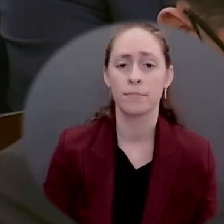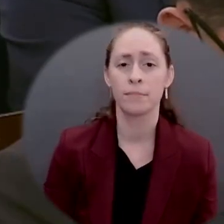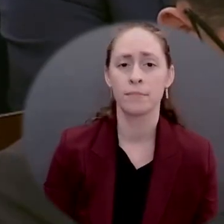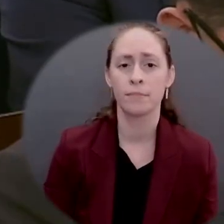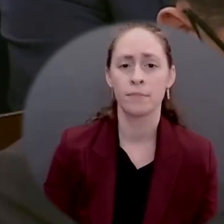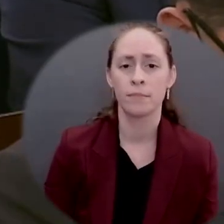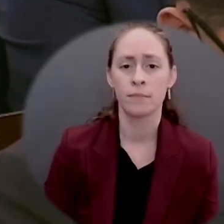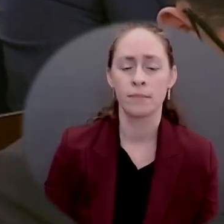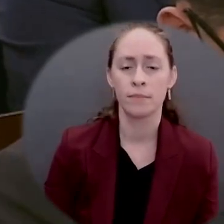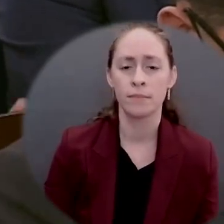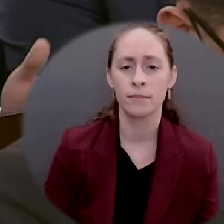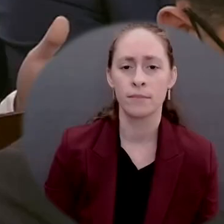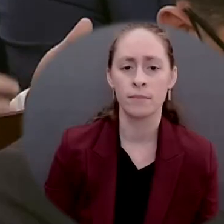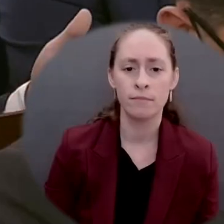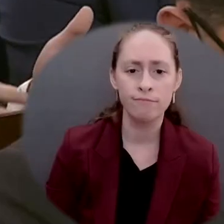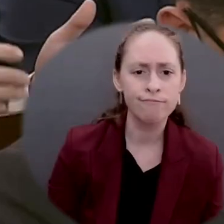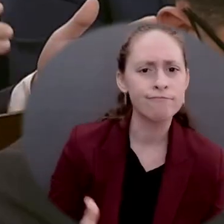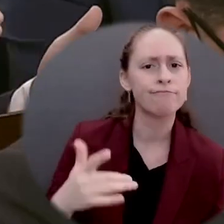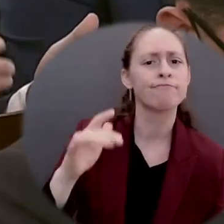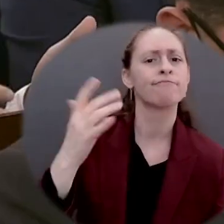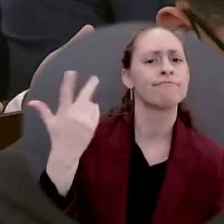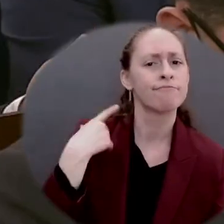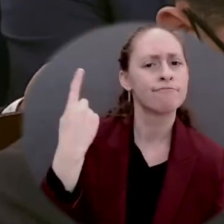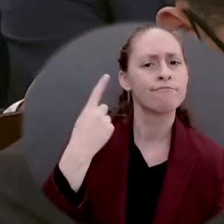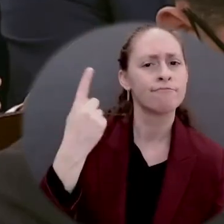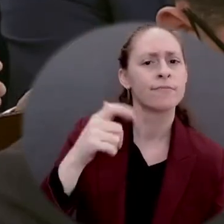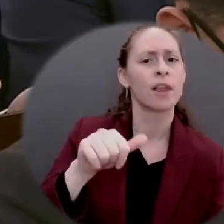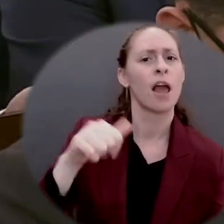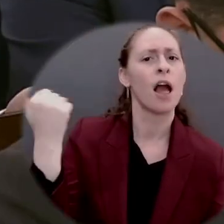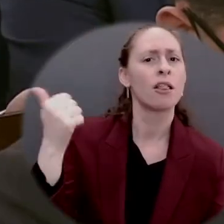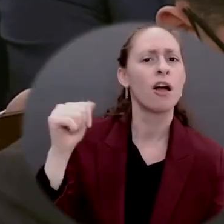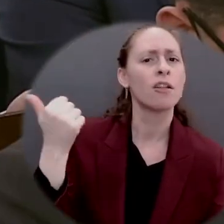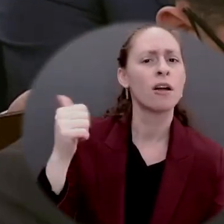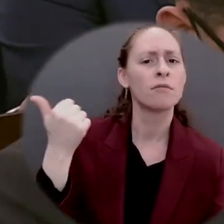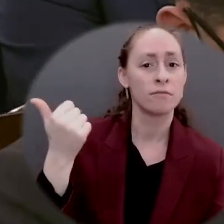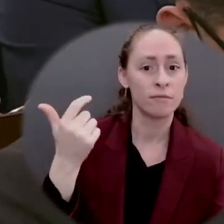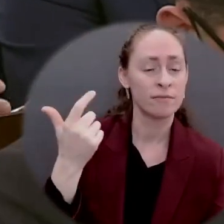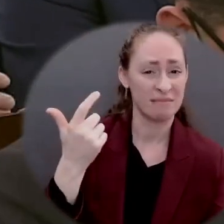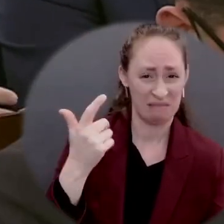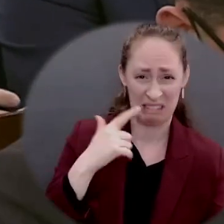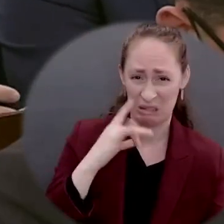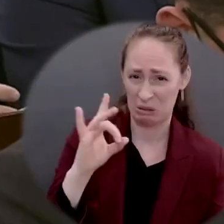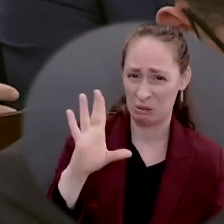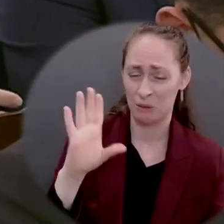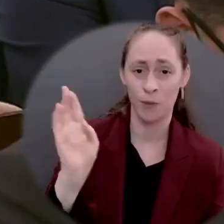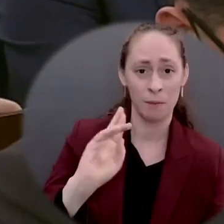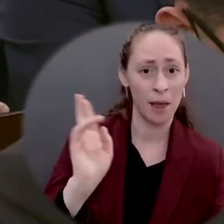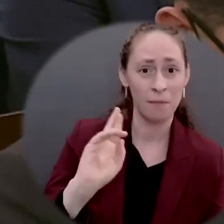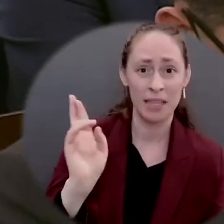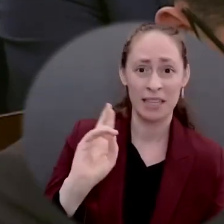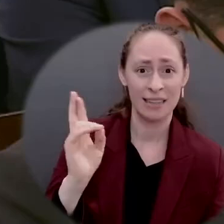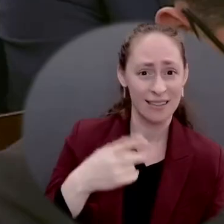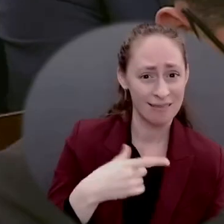Fed, but given that Republicans have shown no signs of bending and that the Senate is poised to go